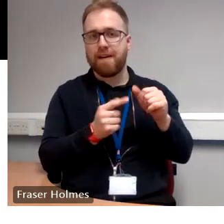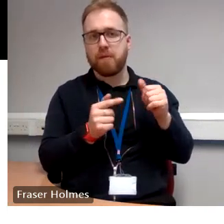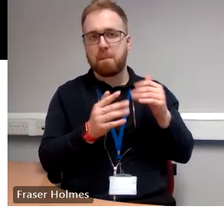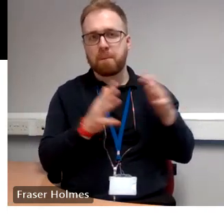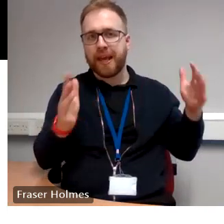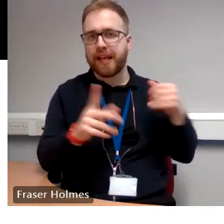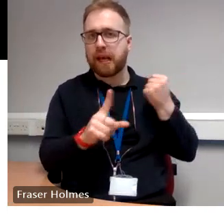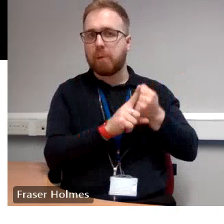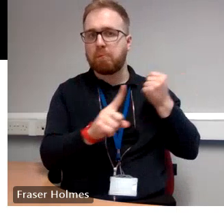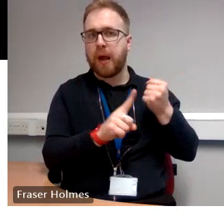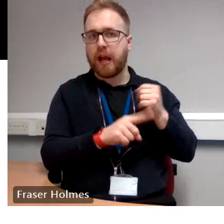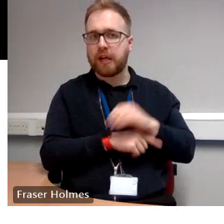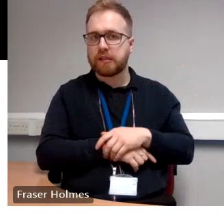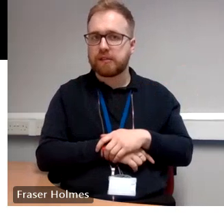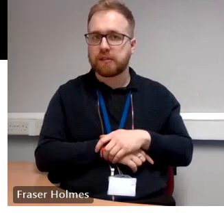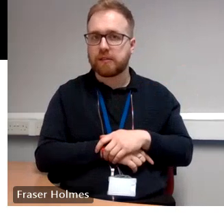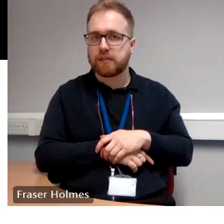patients.